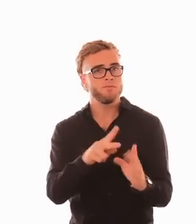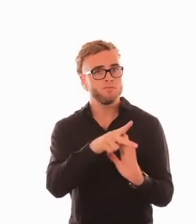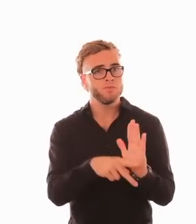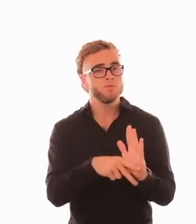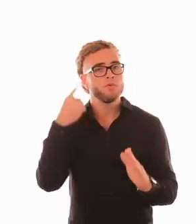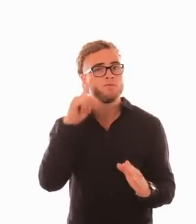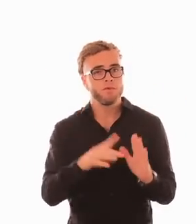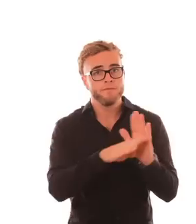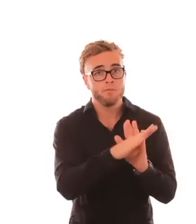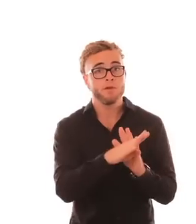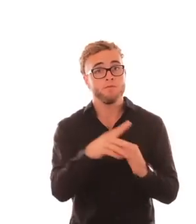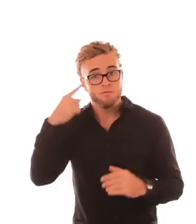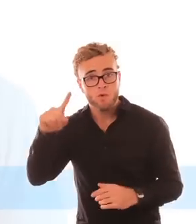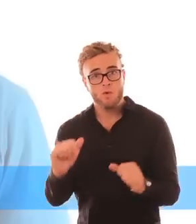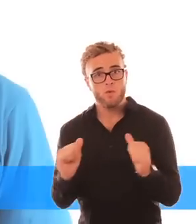www.unicef.org/CWC.